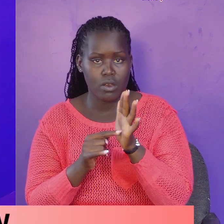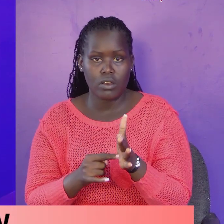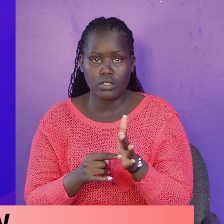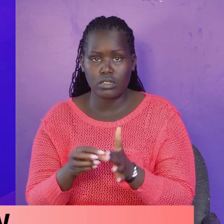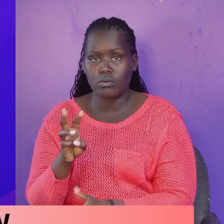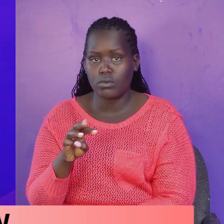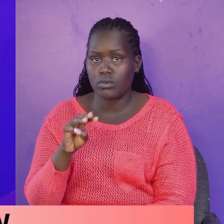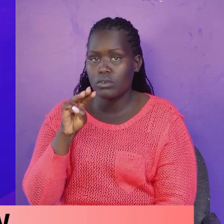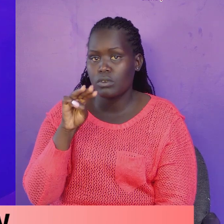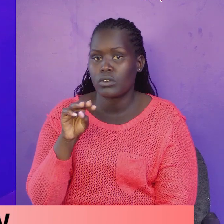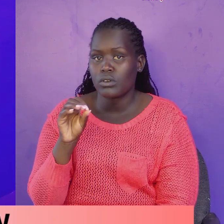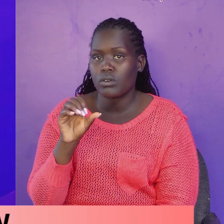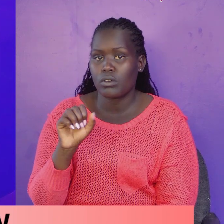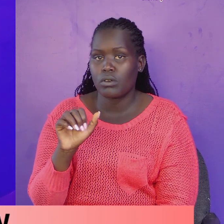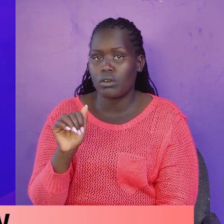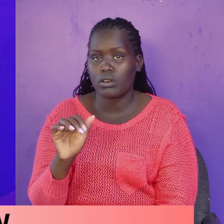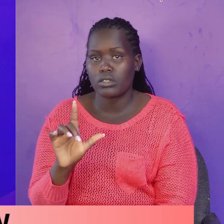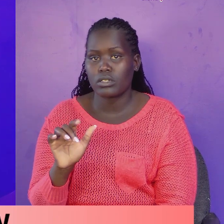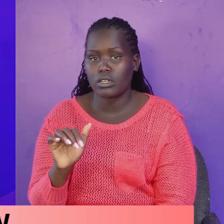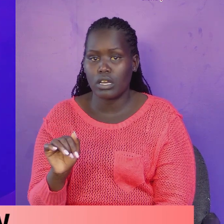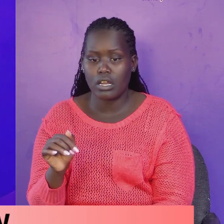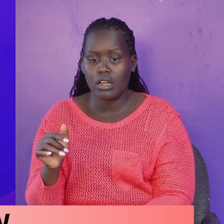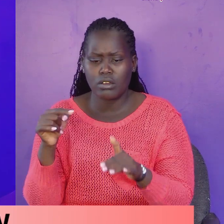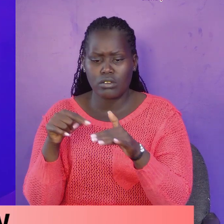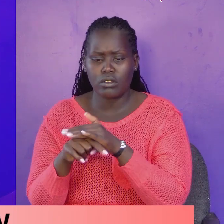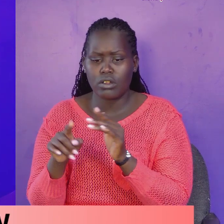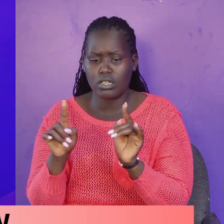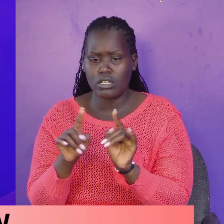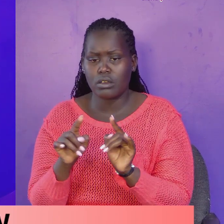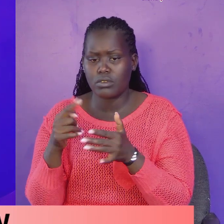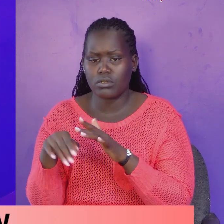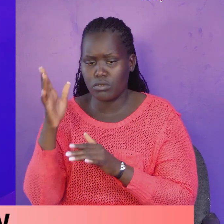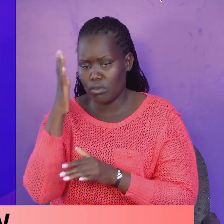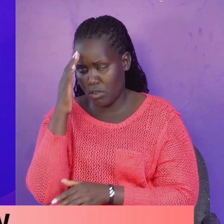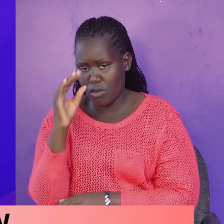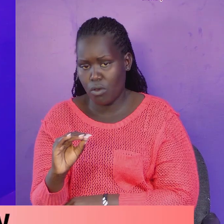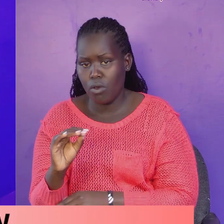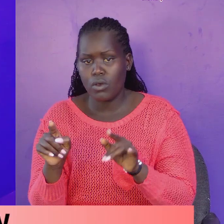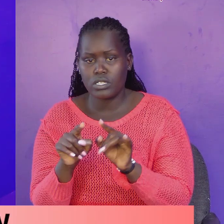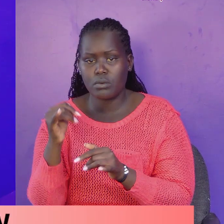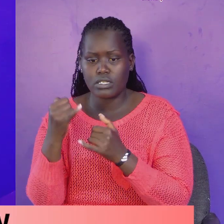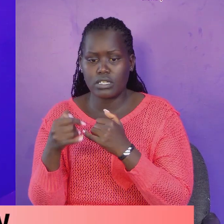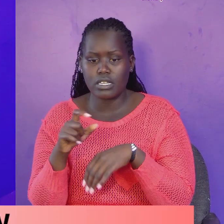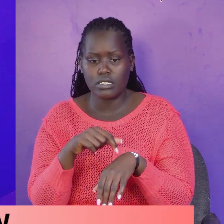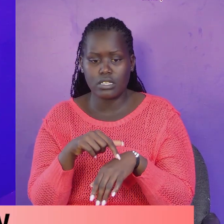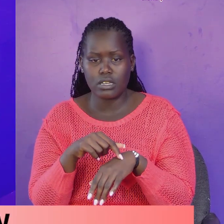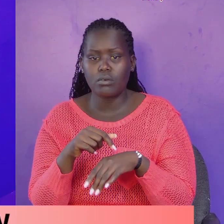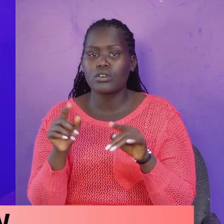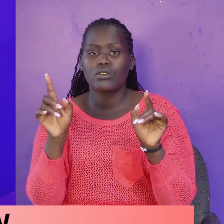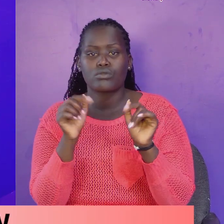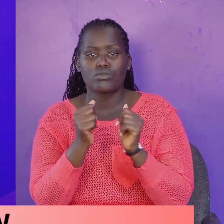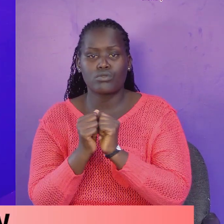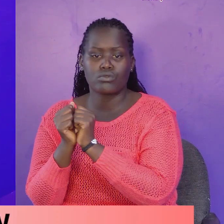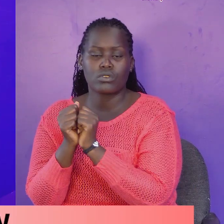this season. He's not scoring like the Musala we knew. It was like this time last season, Musala was hand in hand with Erling Haaland